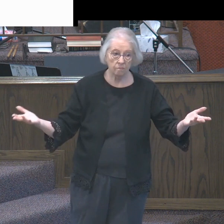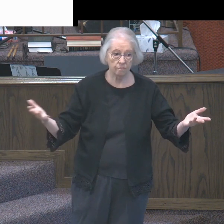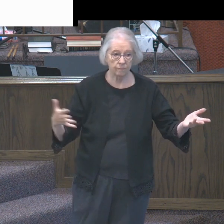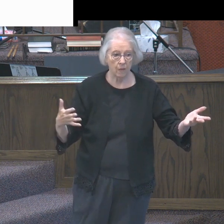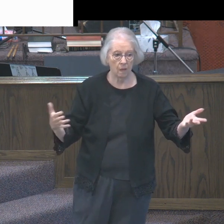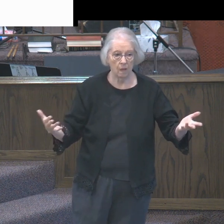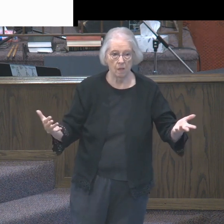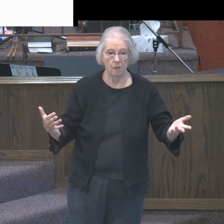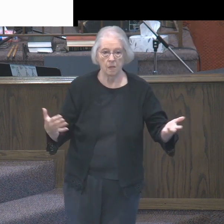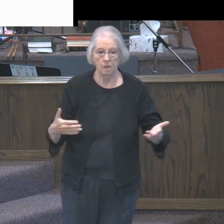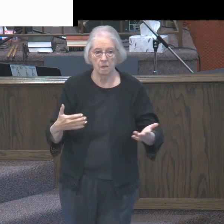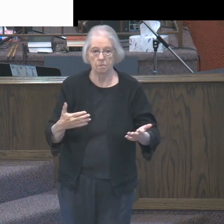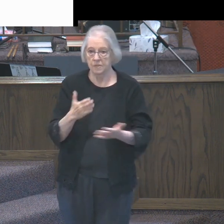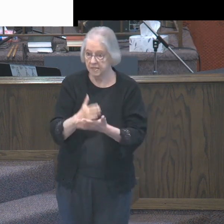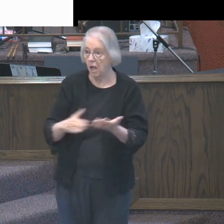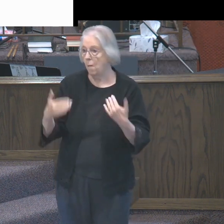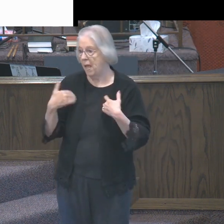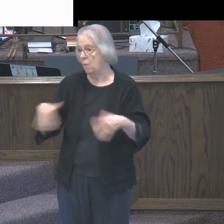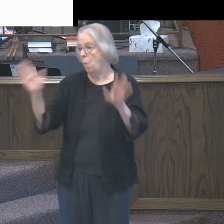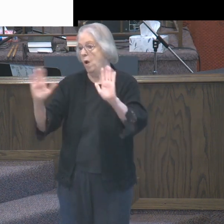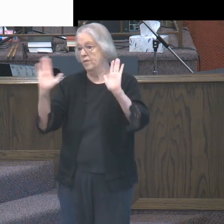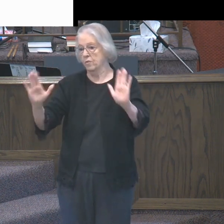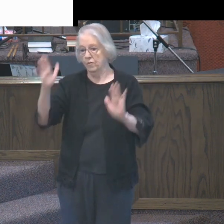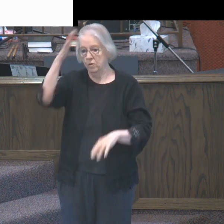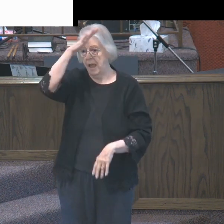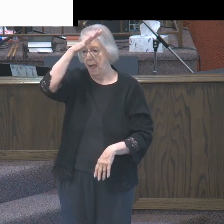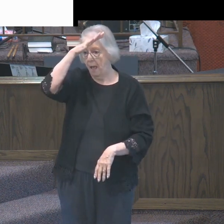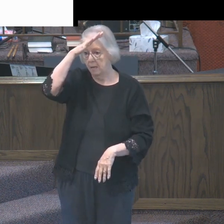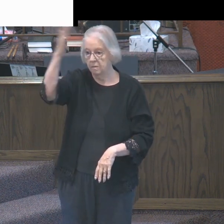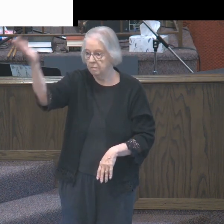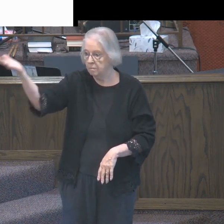had a great relationship with your dad.